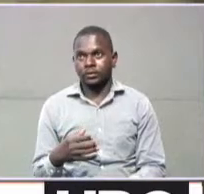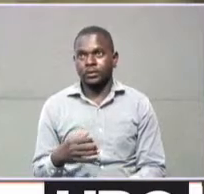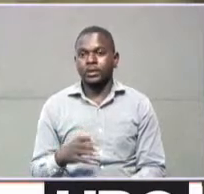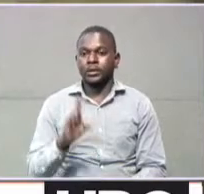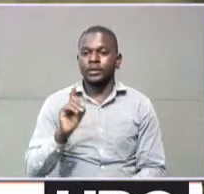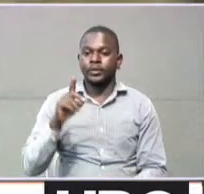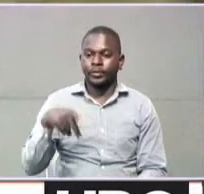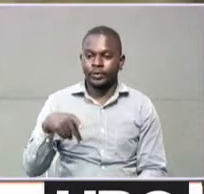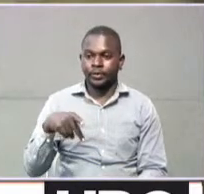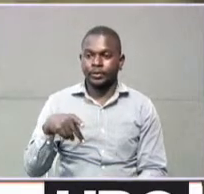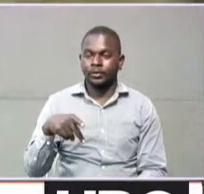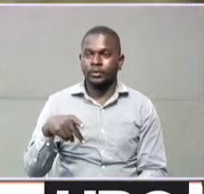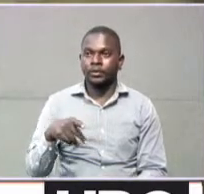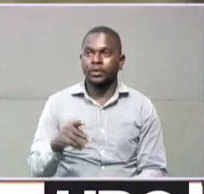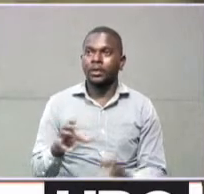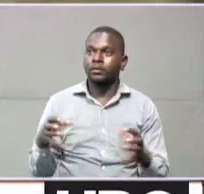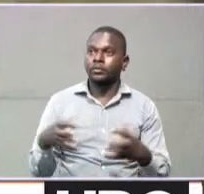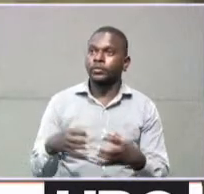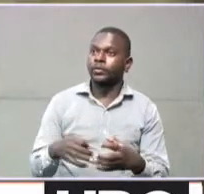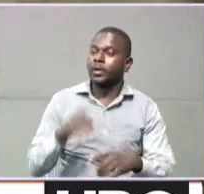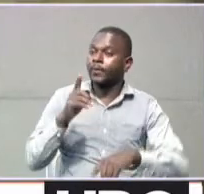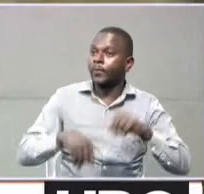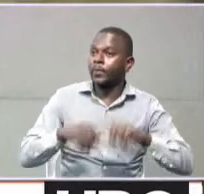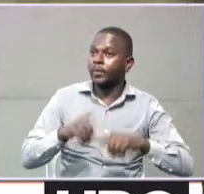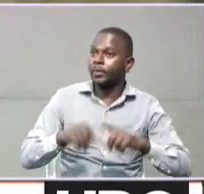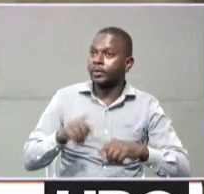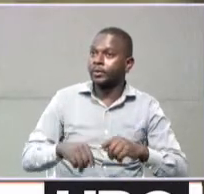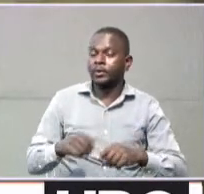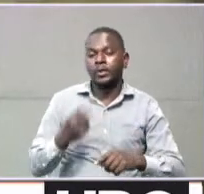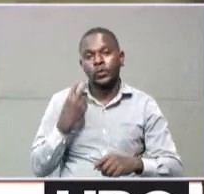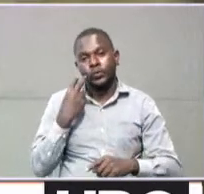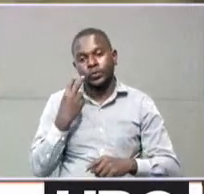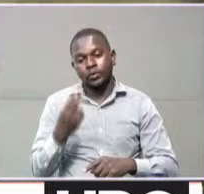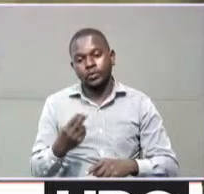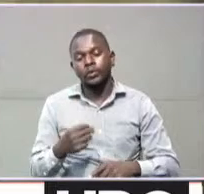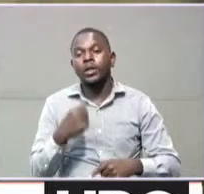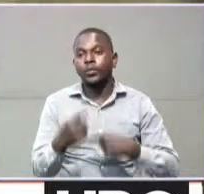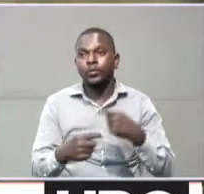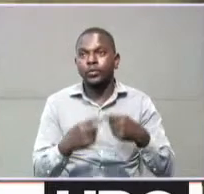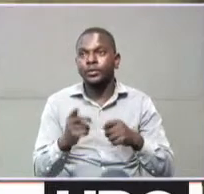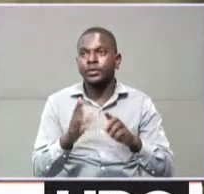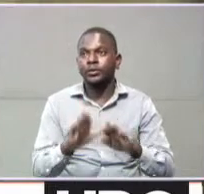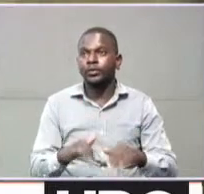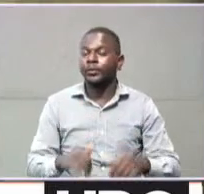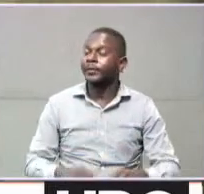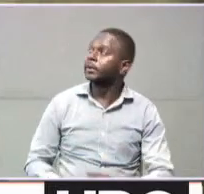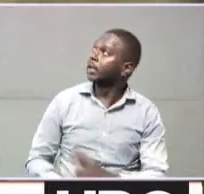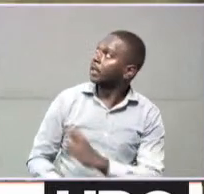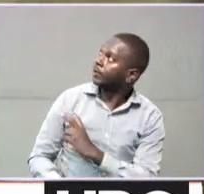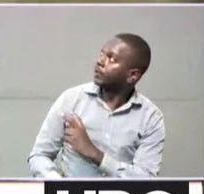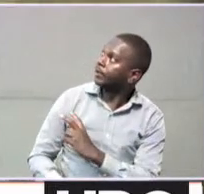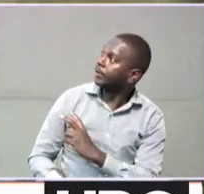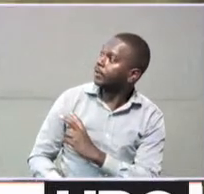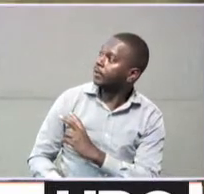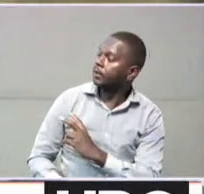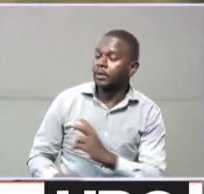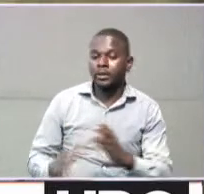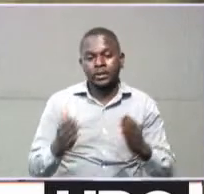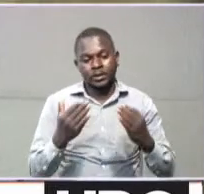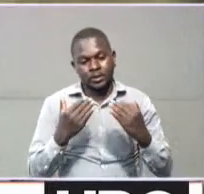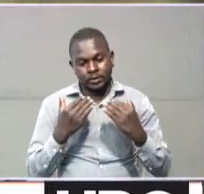party they have come to observe proceedings of the house thank